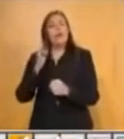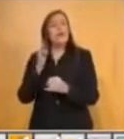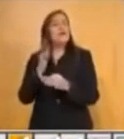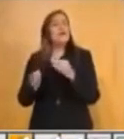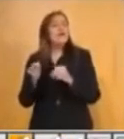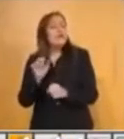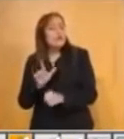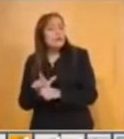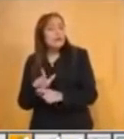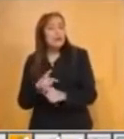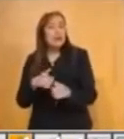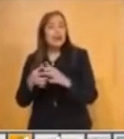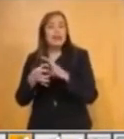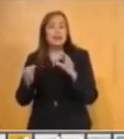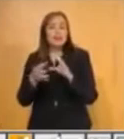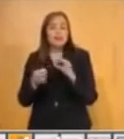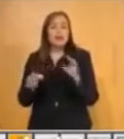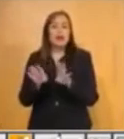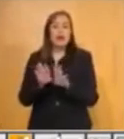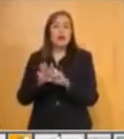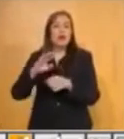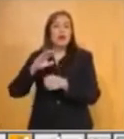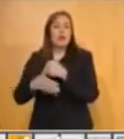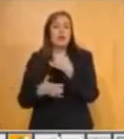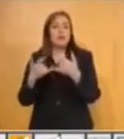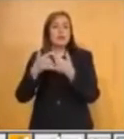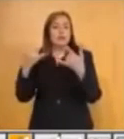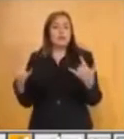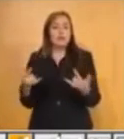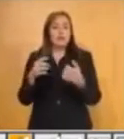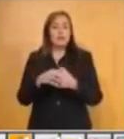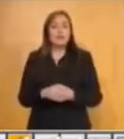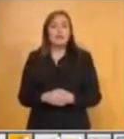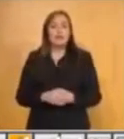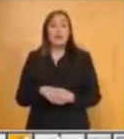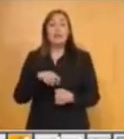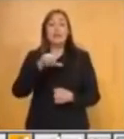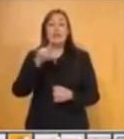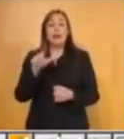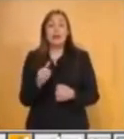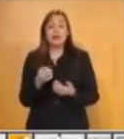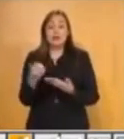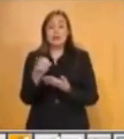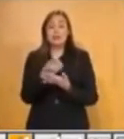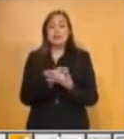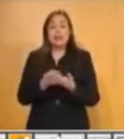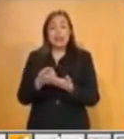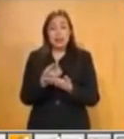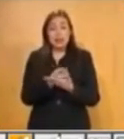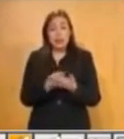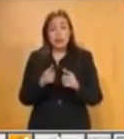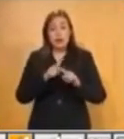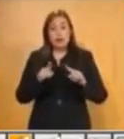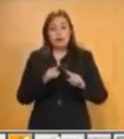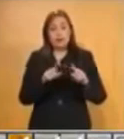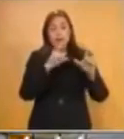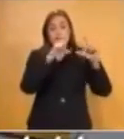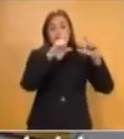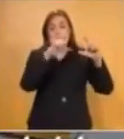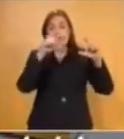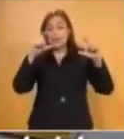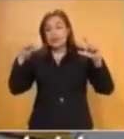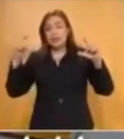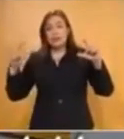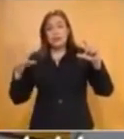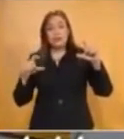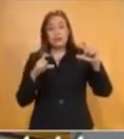story: introduction, build-up, and conclusion. Then, draw the panels or draw the scenes. Remember that they must be